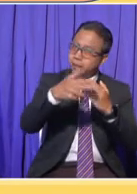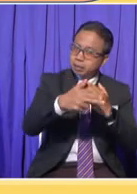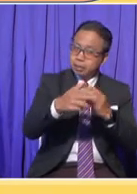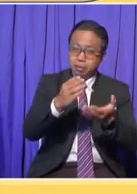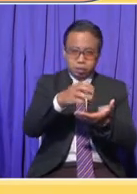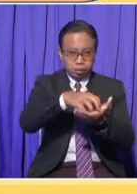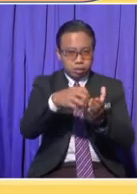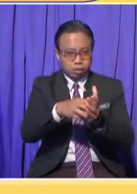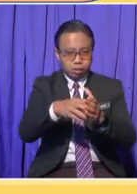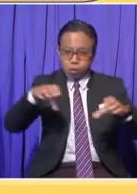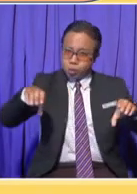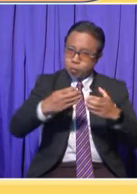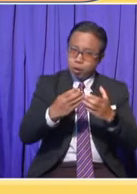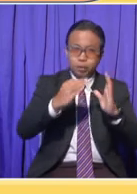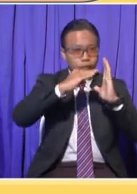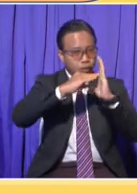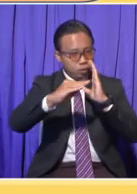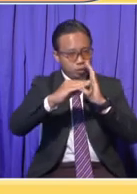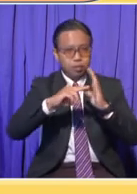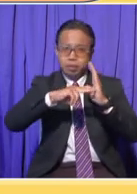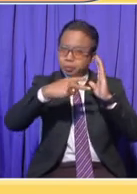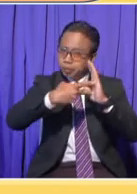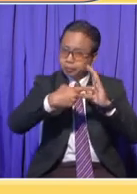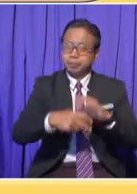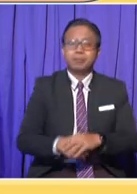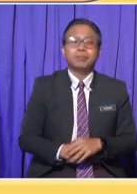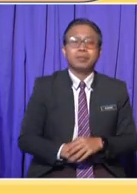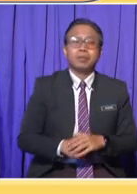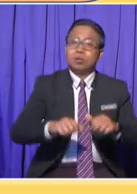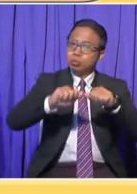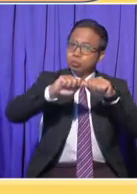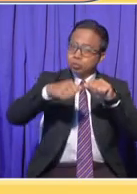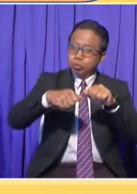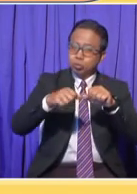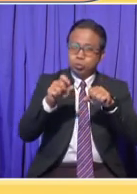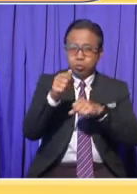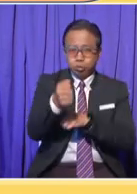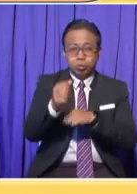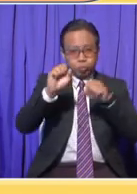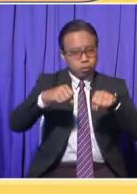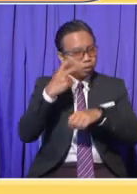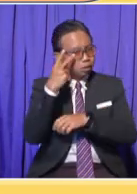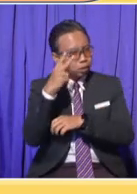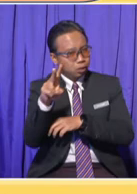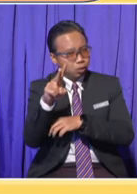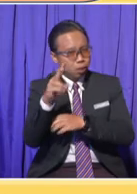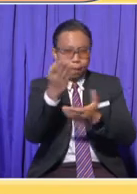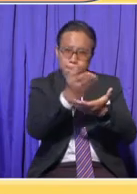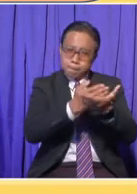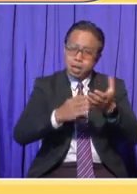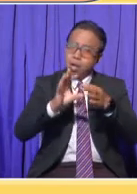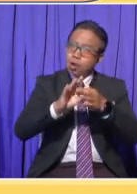actually creating fractions. So, you can see parts of the cake